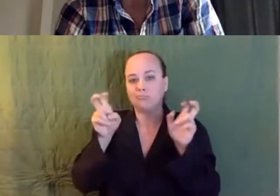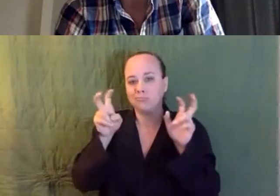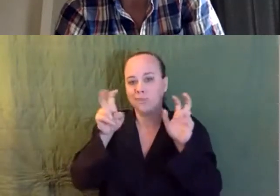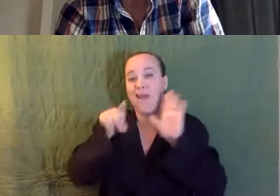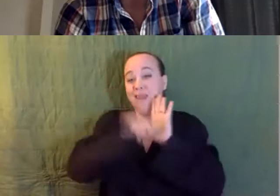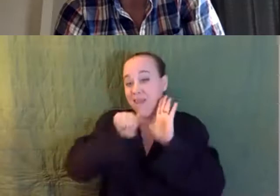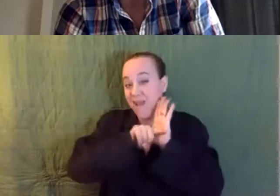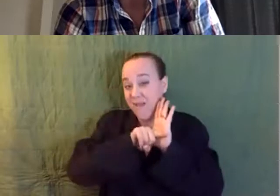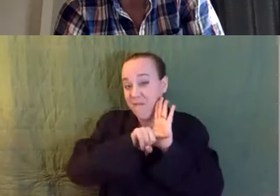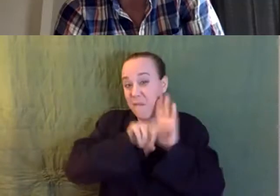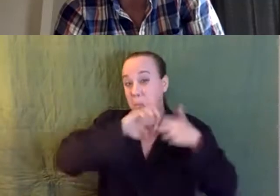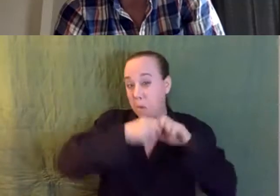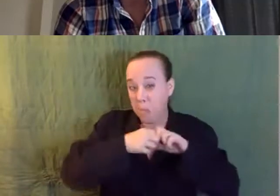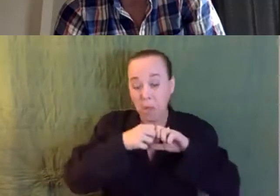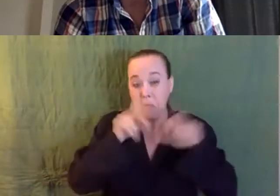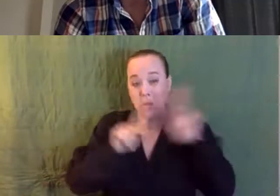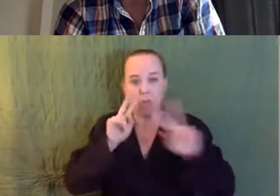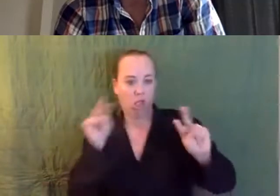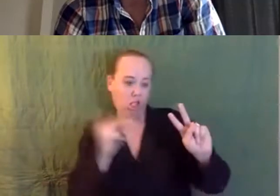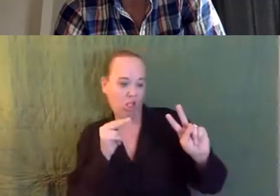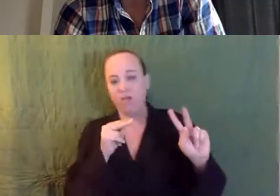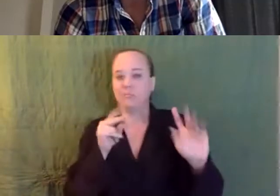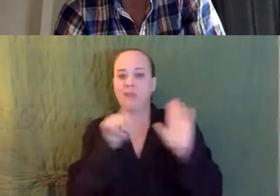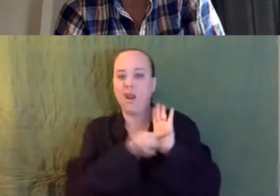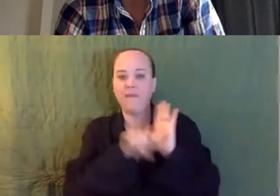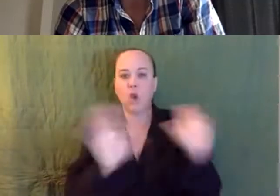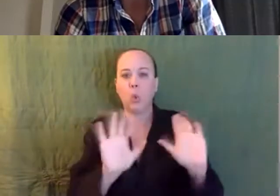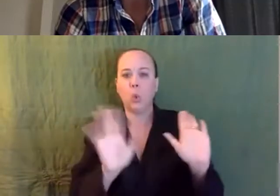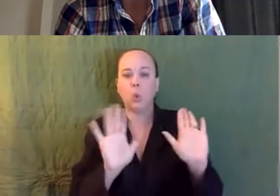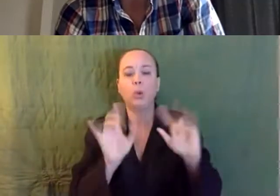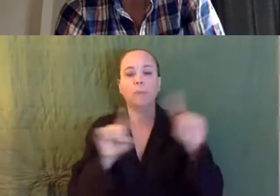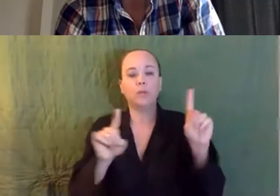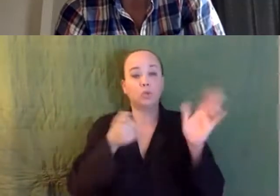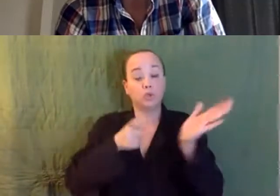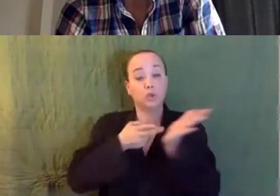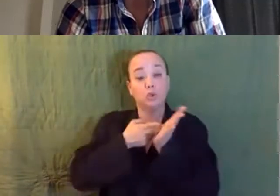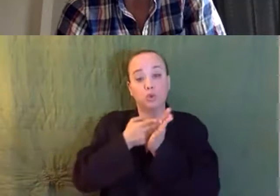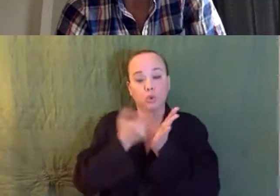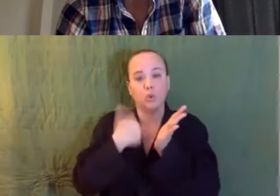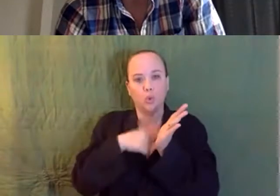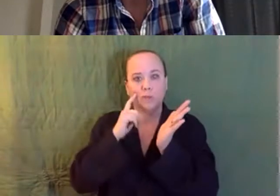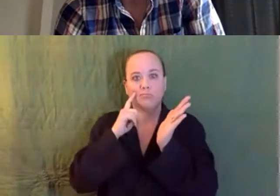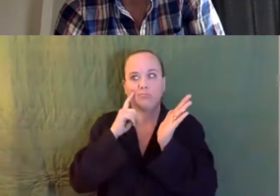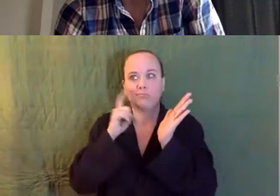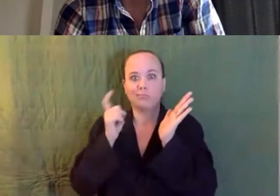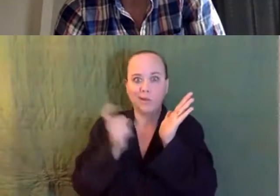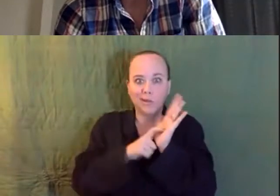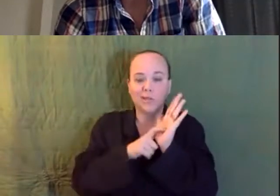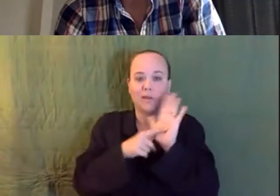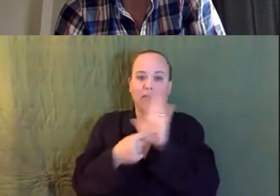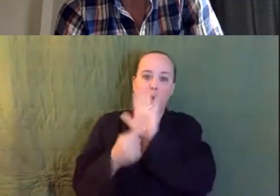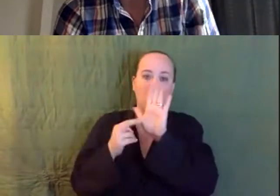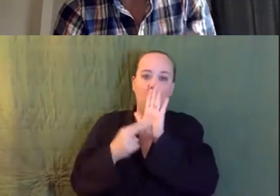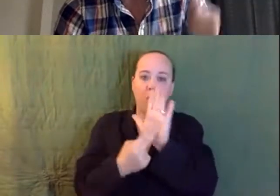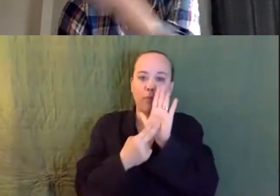way that some folks view it. We need to make sure, again, that we're representing everyone. I